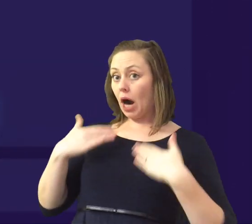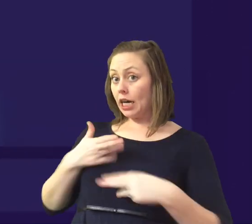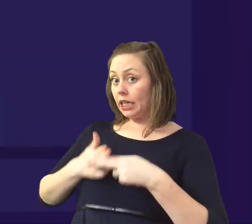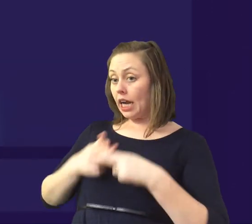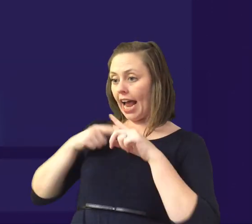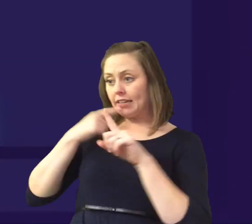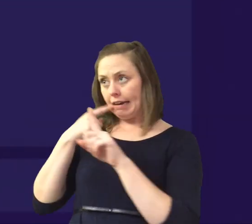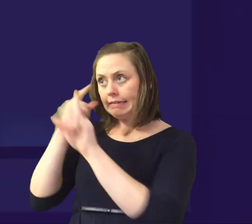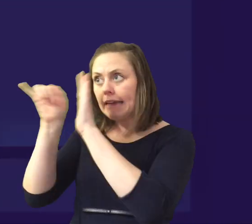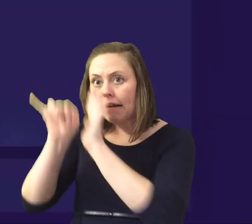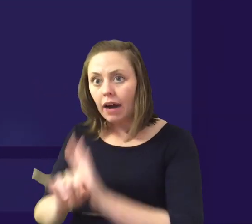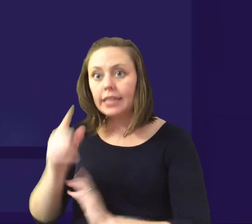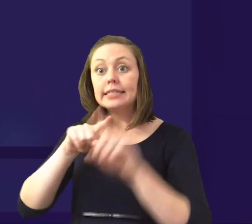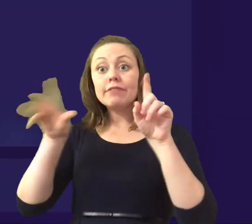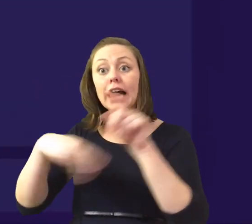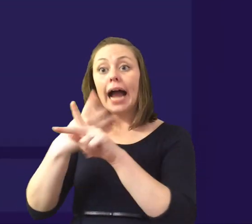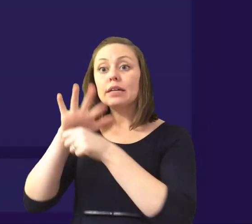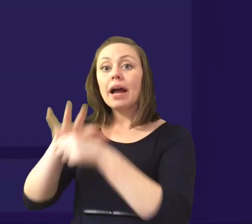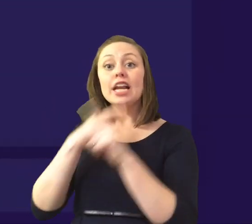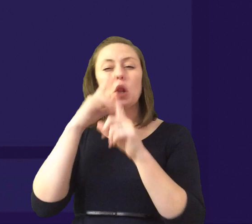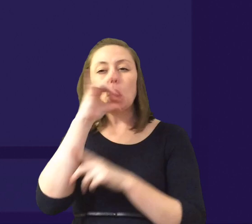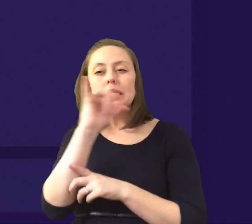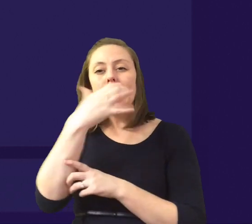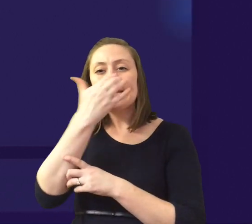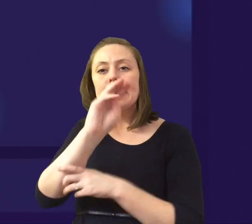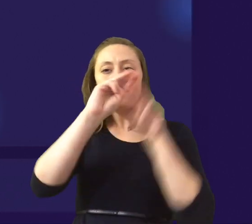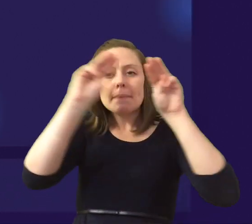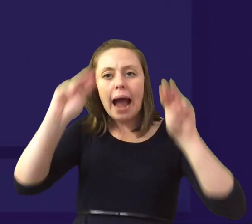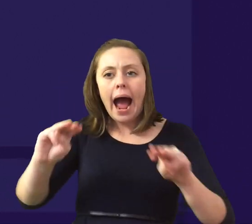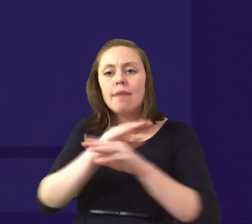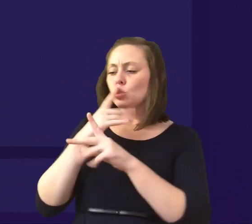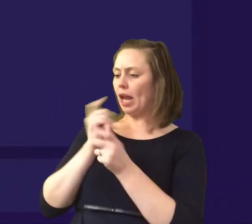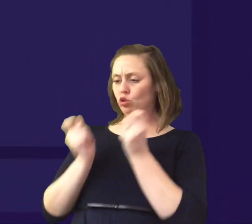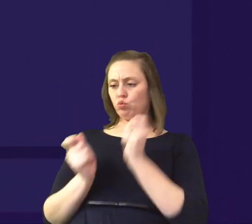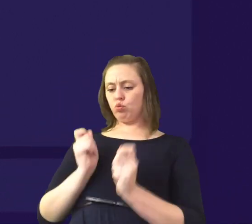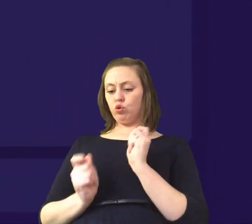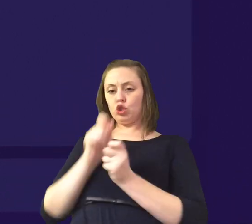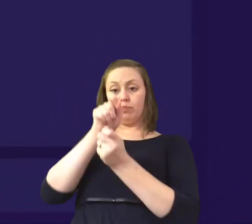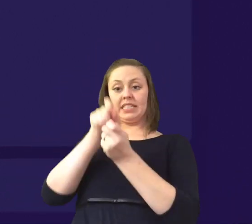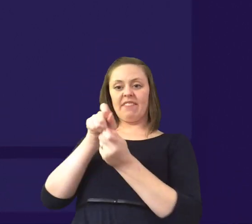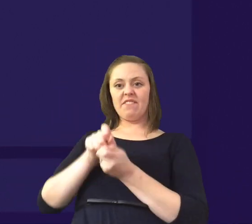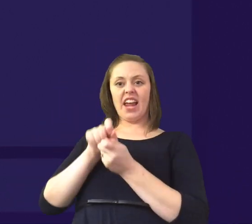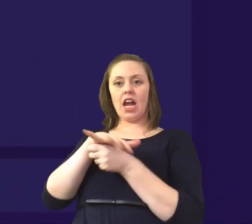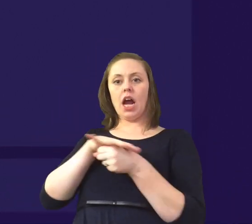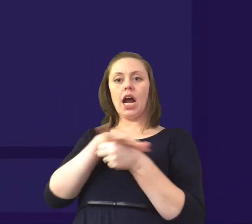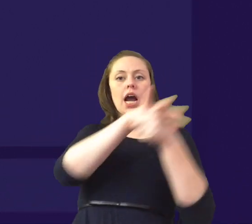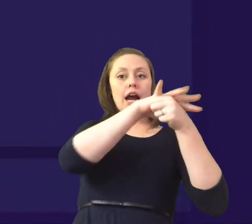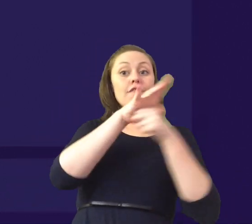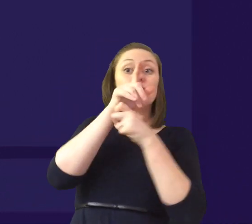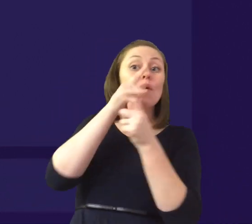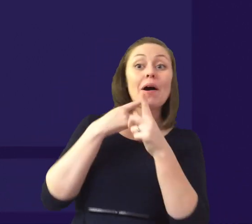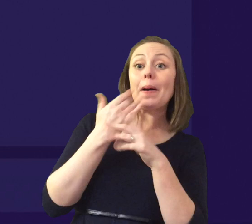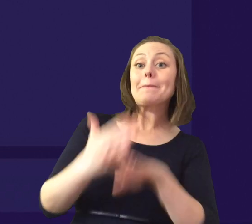of pressure. This is displayed as a heat map on the app. This allows you to make adjustments to individual zones if additional